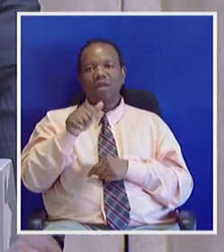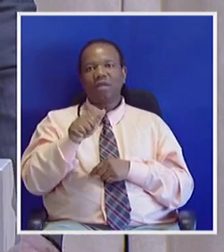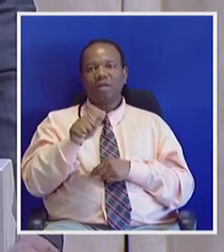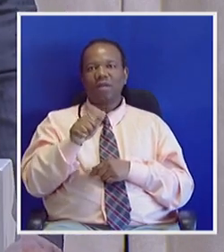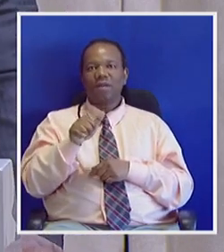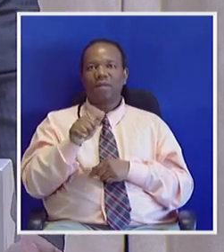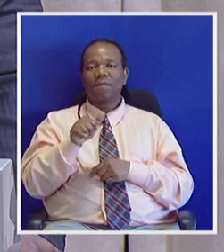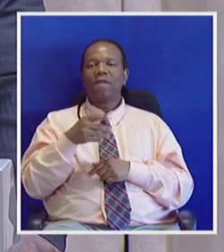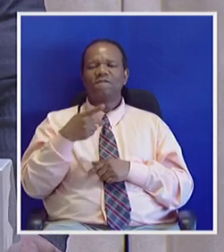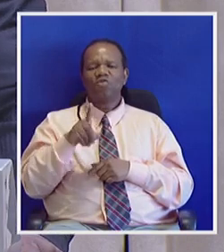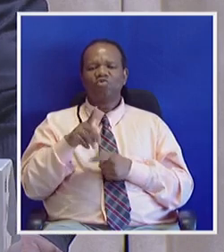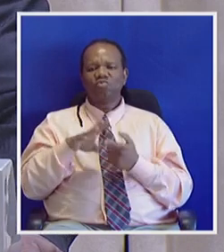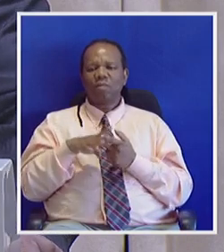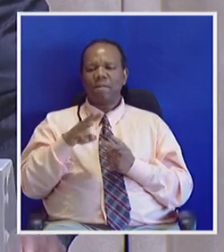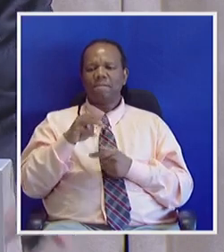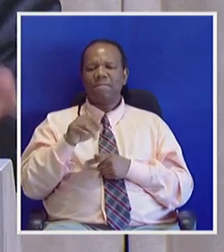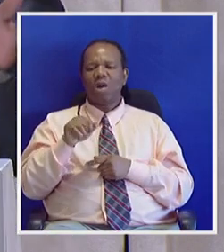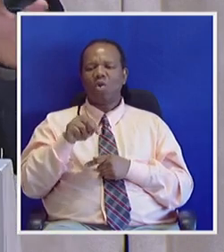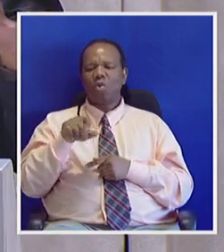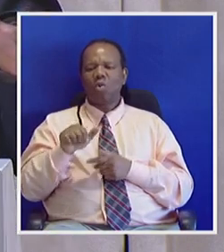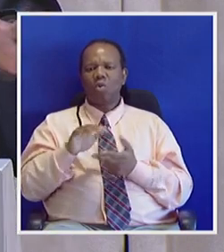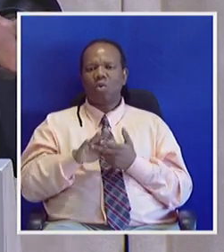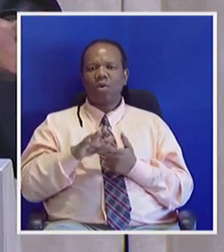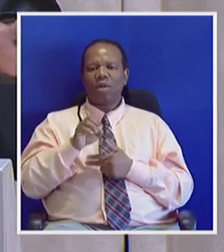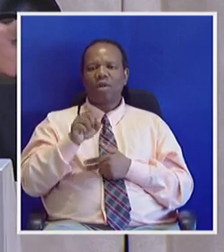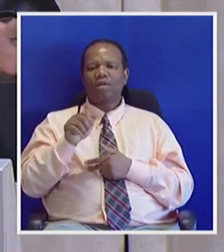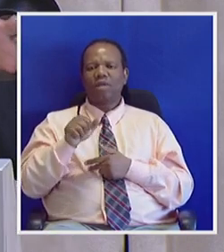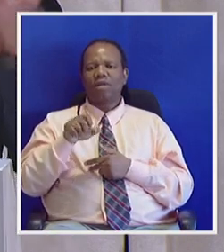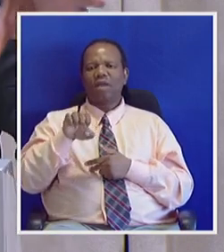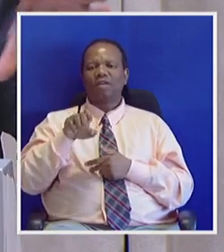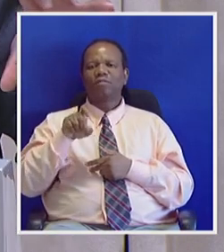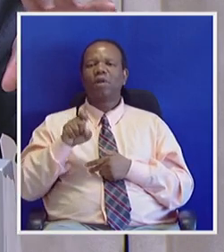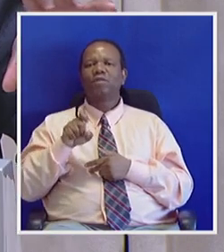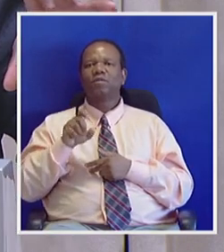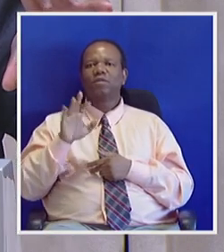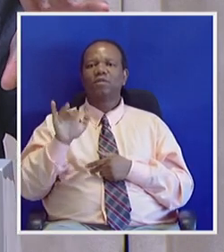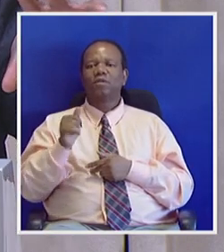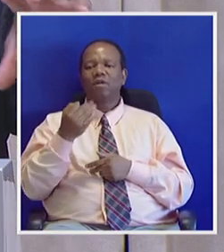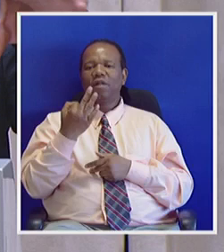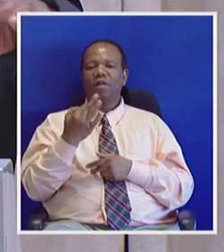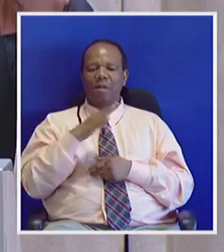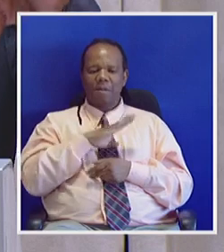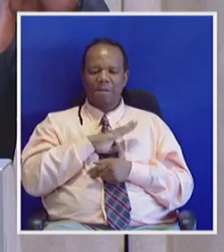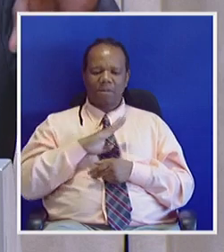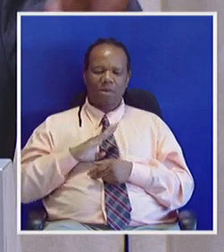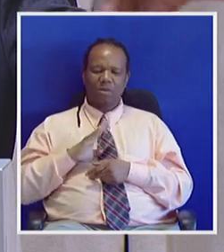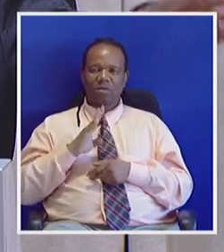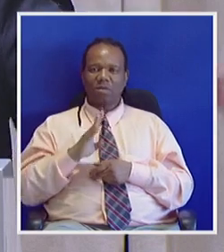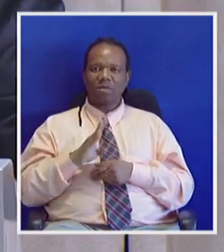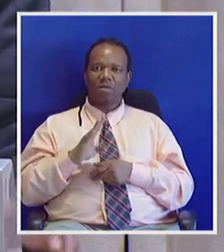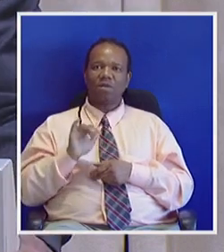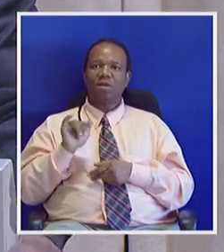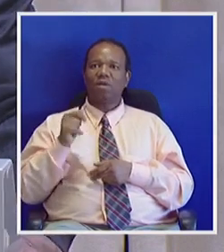have been identified. And as you look at all this, you then have three boards and a number of